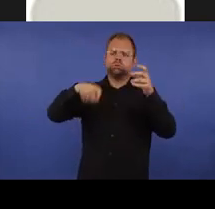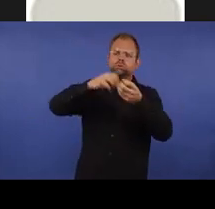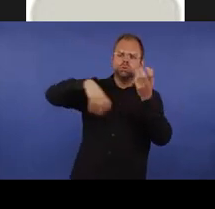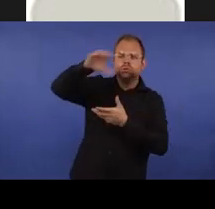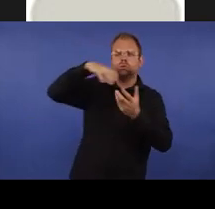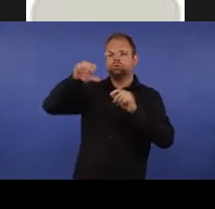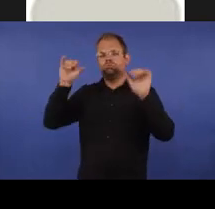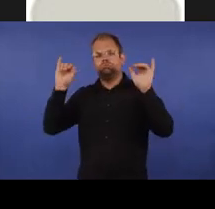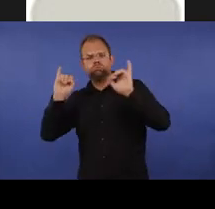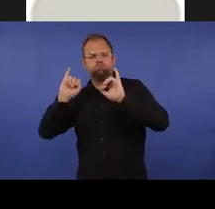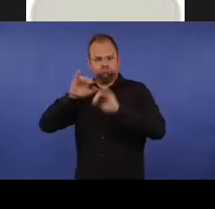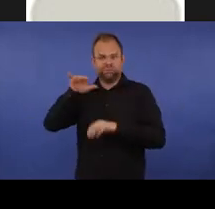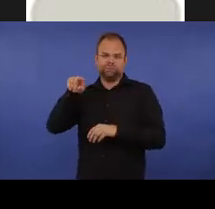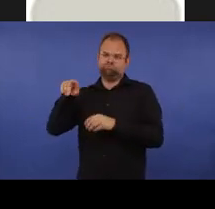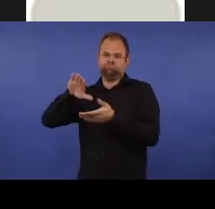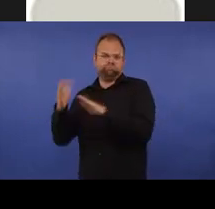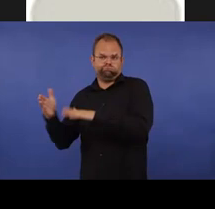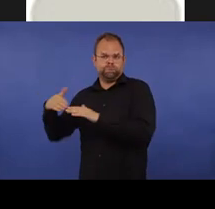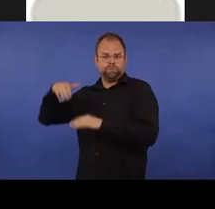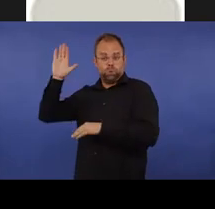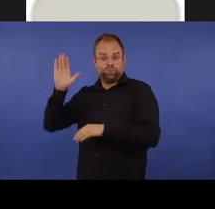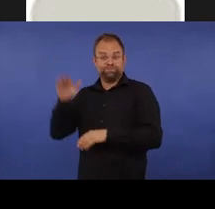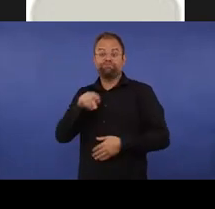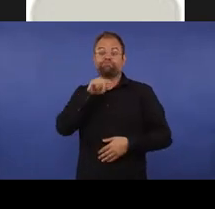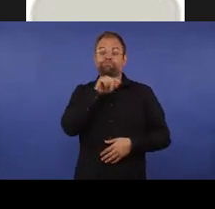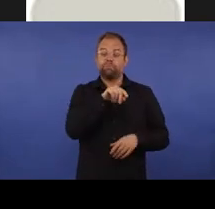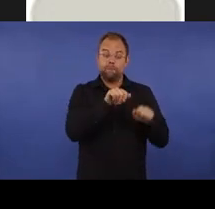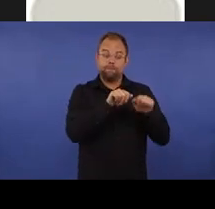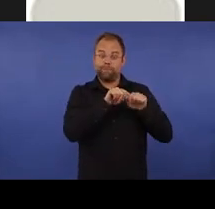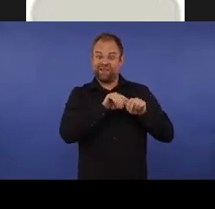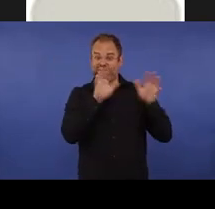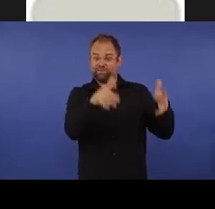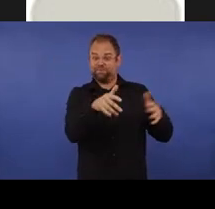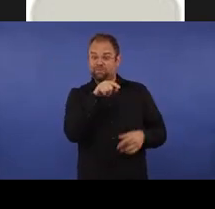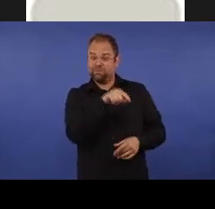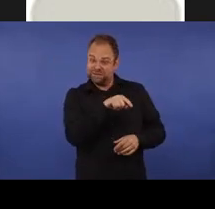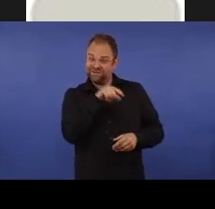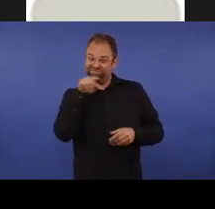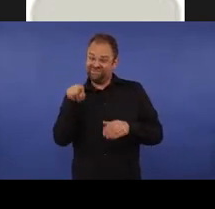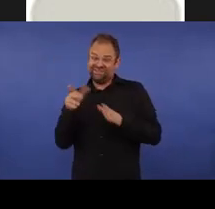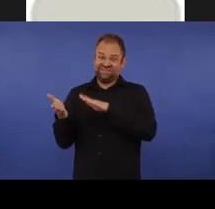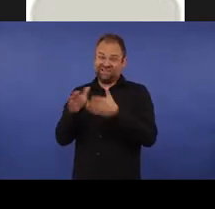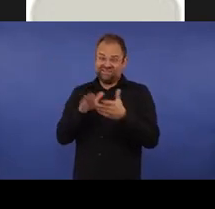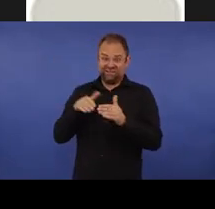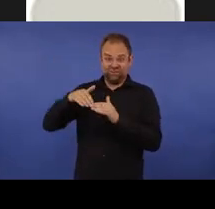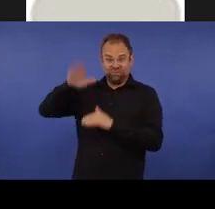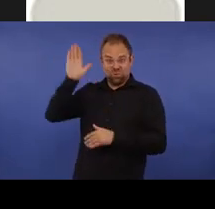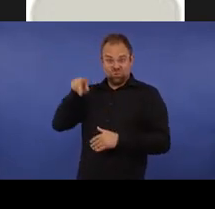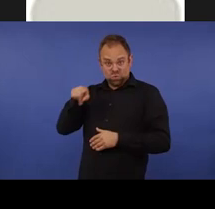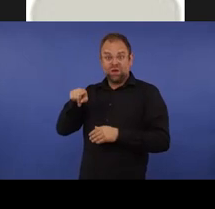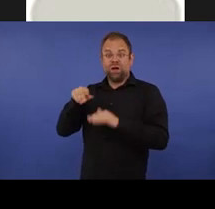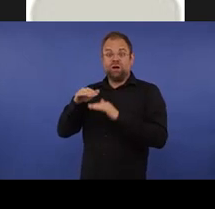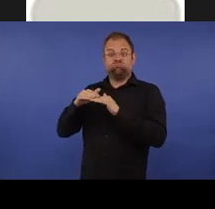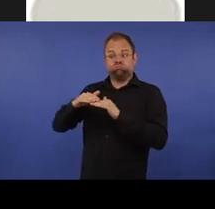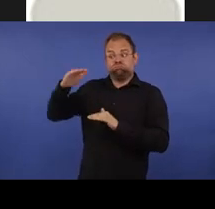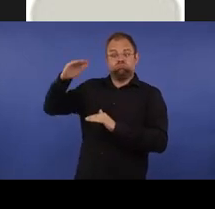Not just in the pandemic, but other disasters in general. So a lot of deaths and illnesses